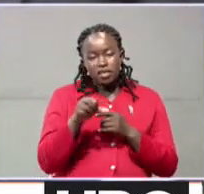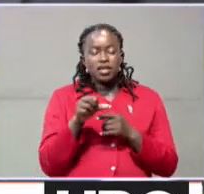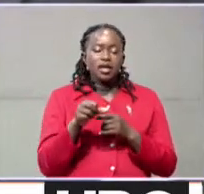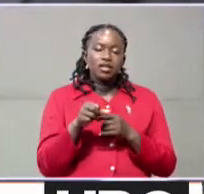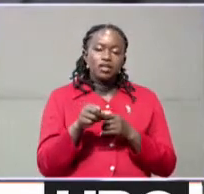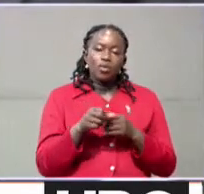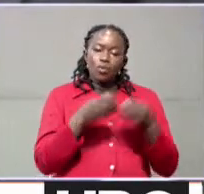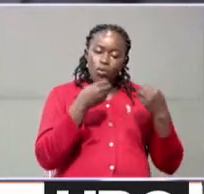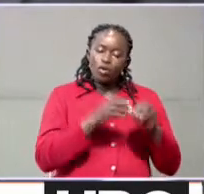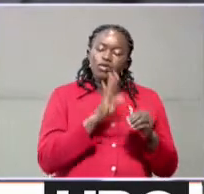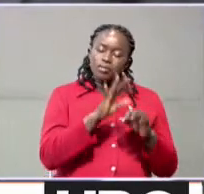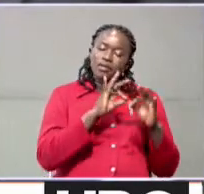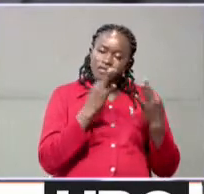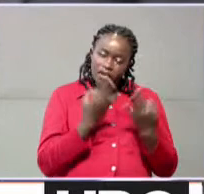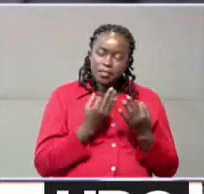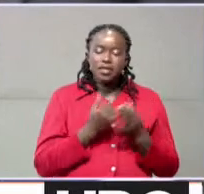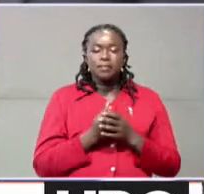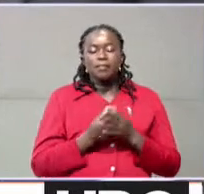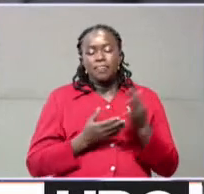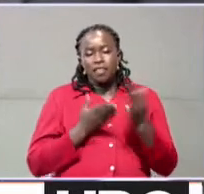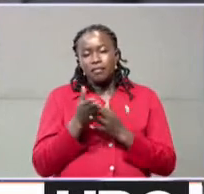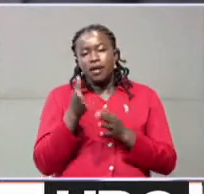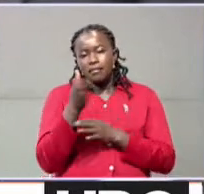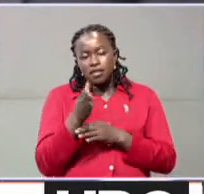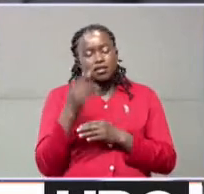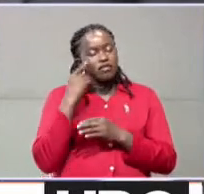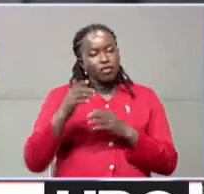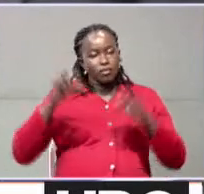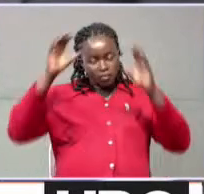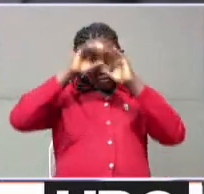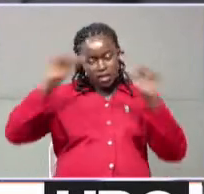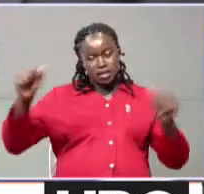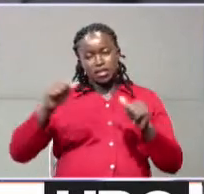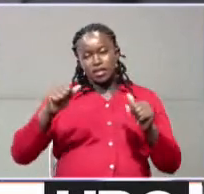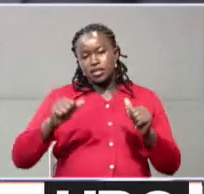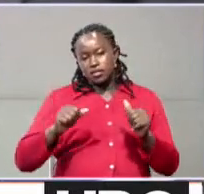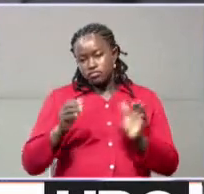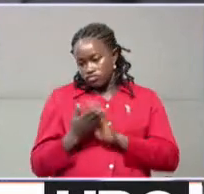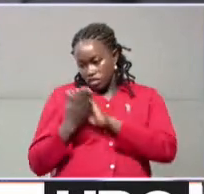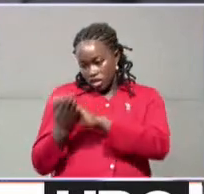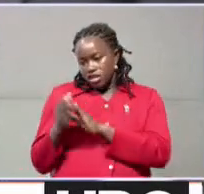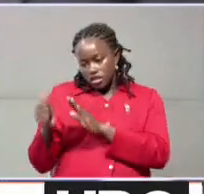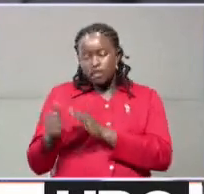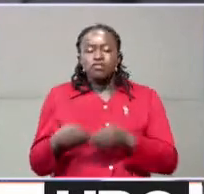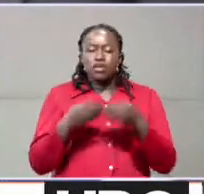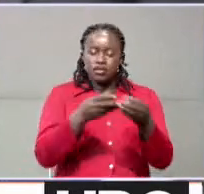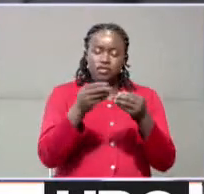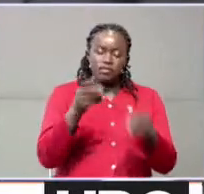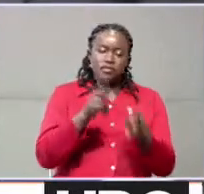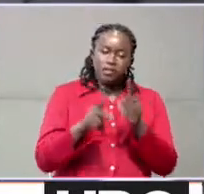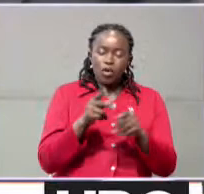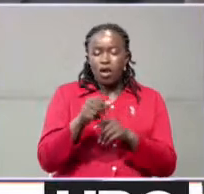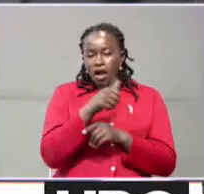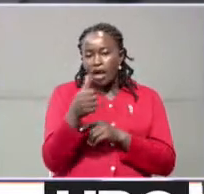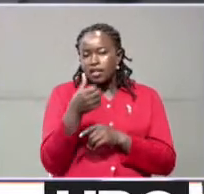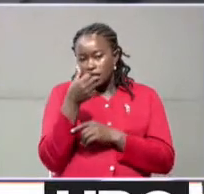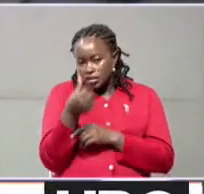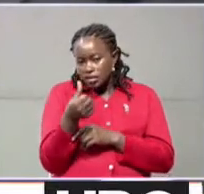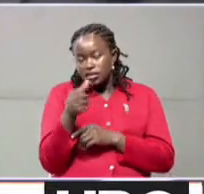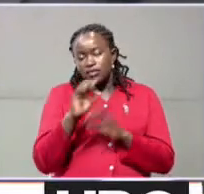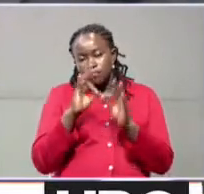ones by the minister for presidency honorable mirabarananda the six remaining families have been